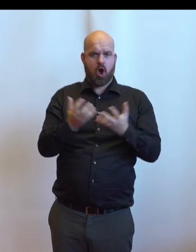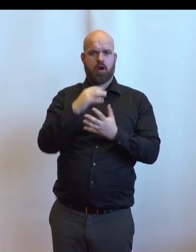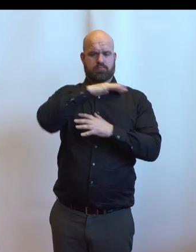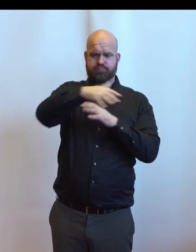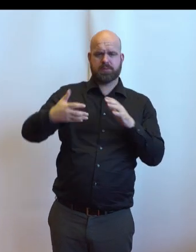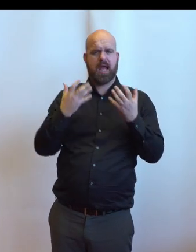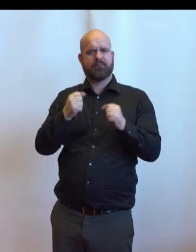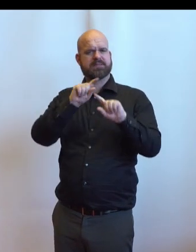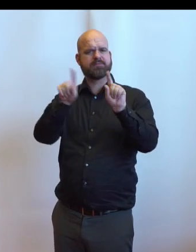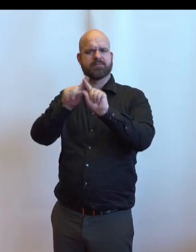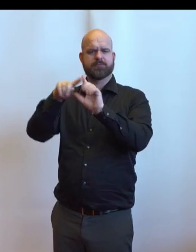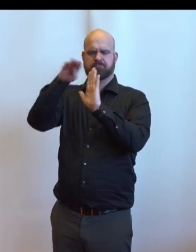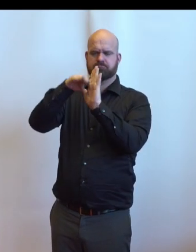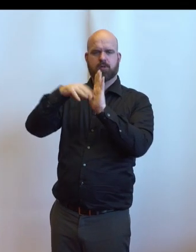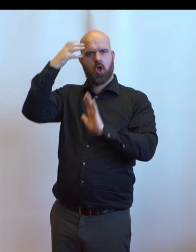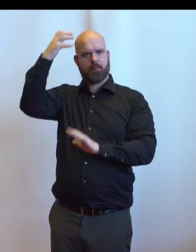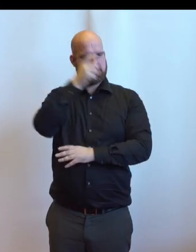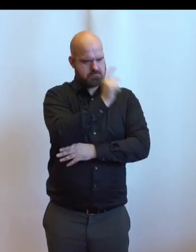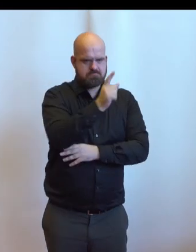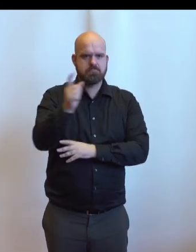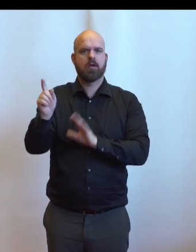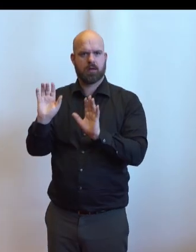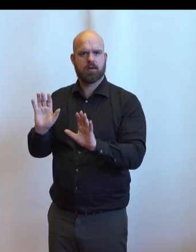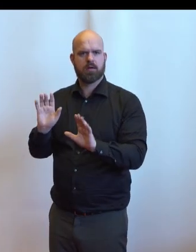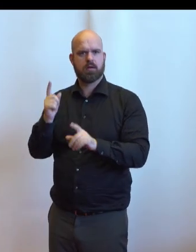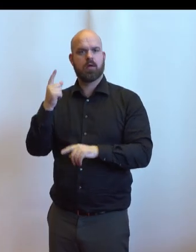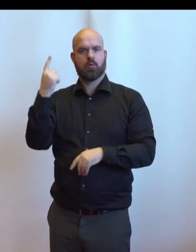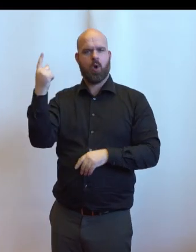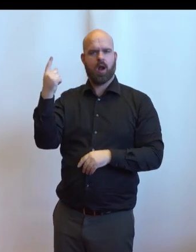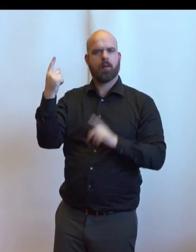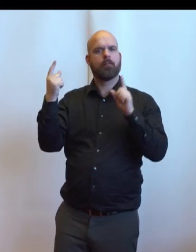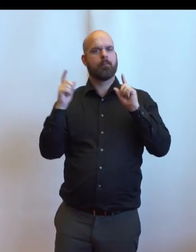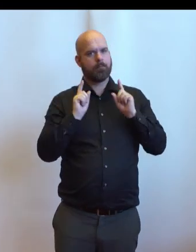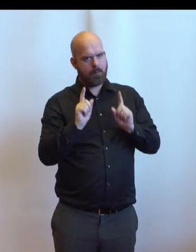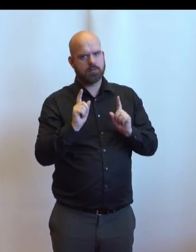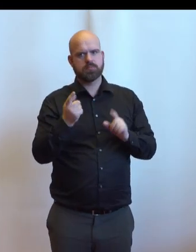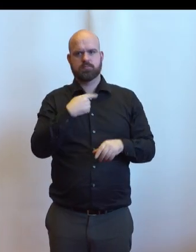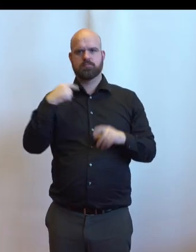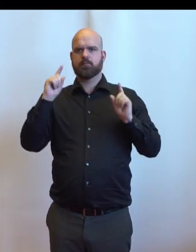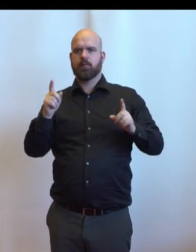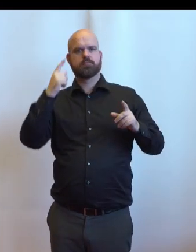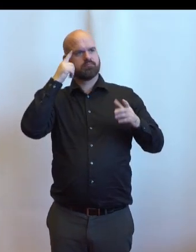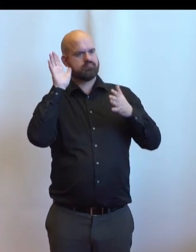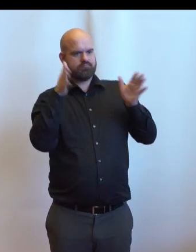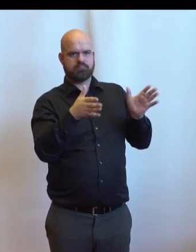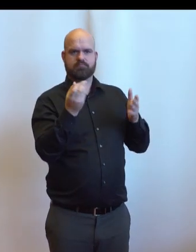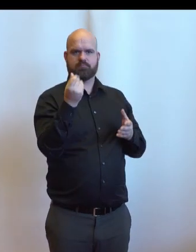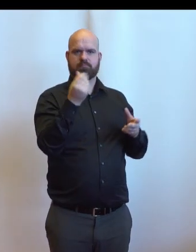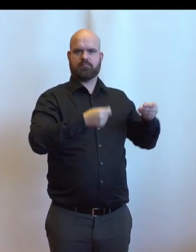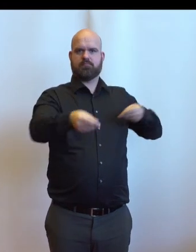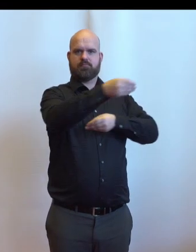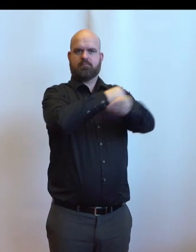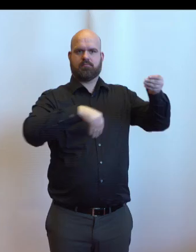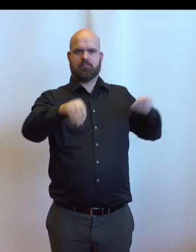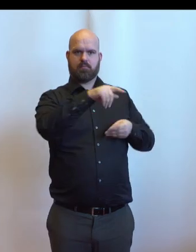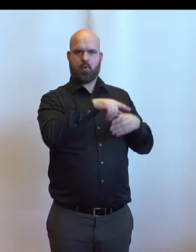And one of the obvious ones is that it's a huge market. There is a global market estimated to be worth about $1.3 trillion. So